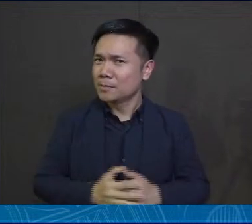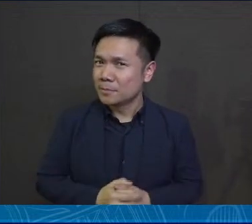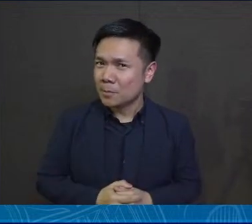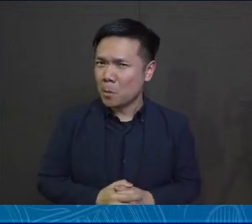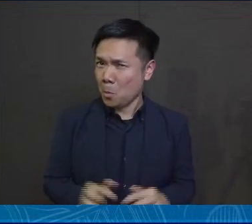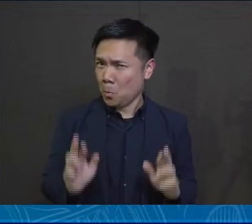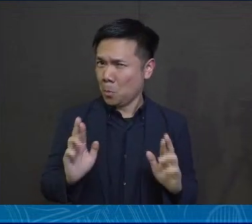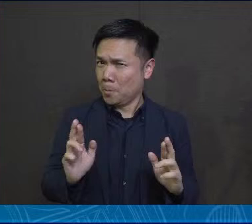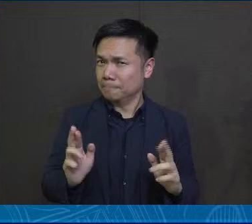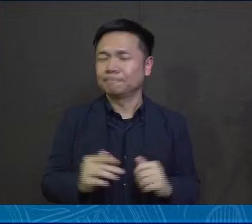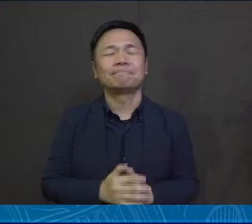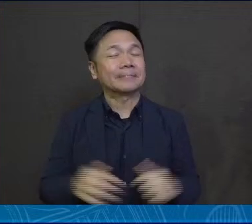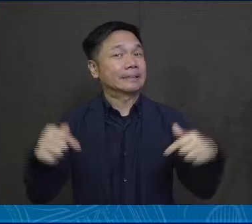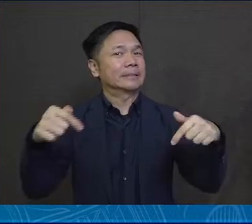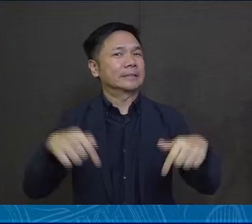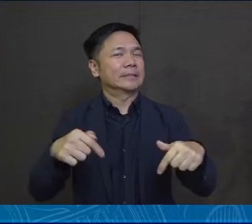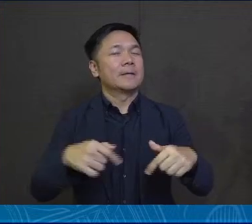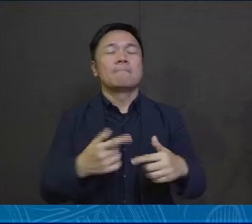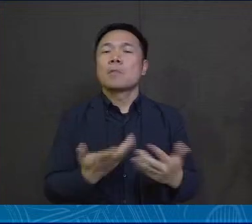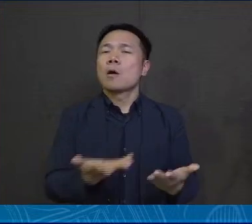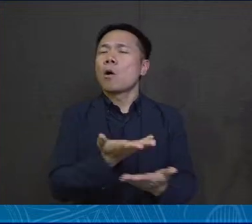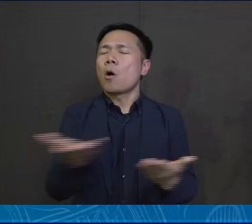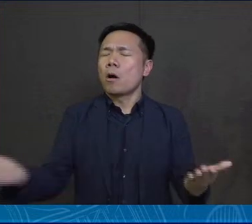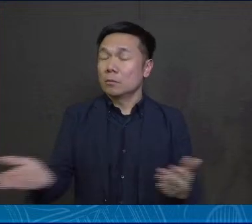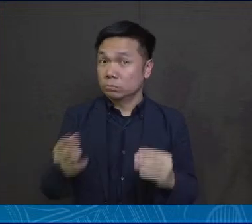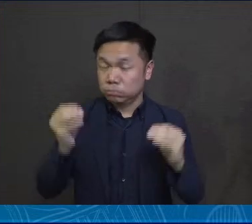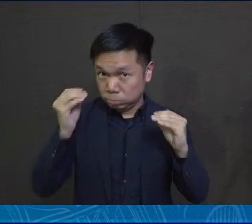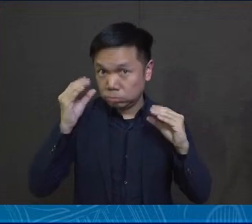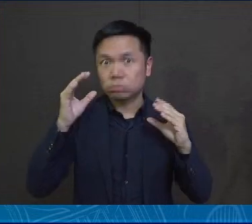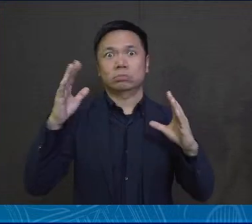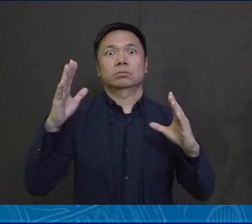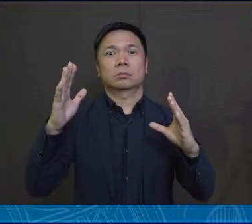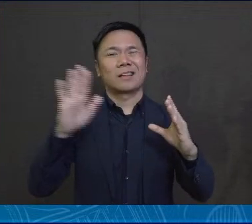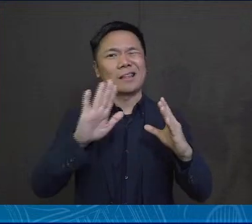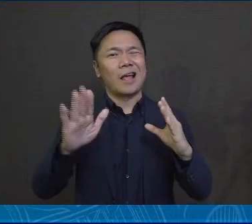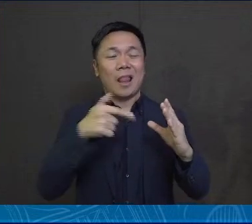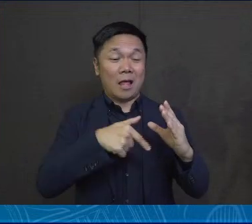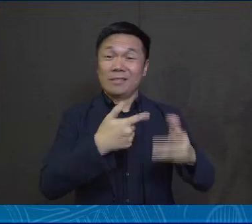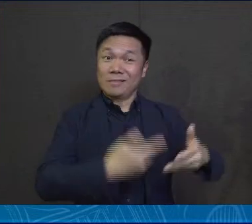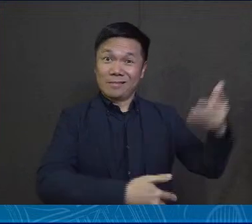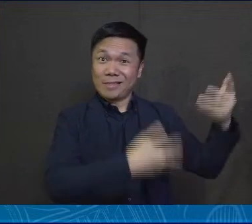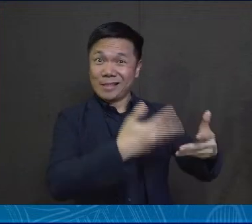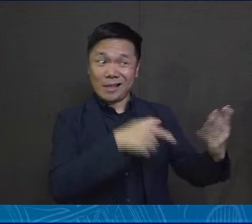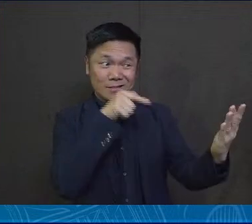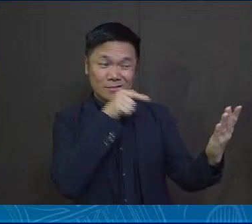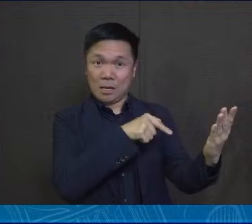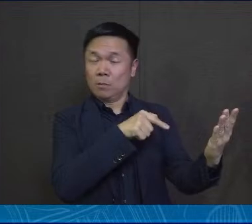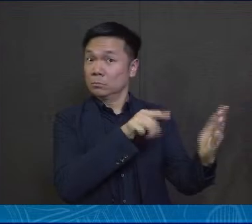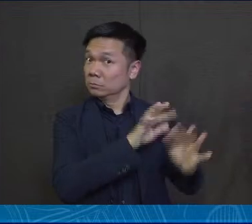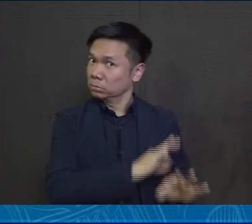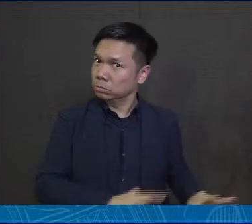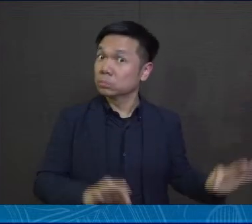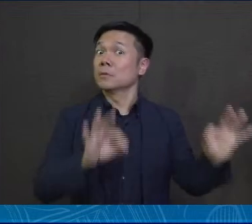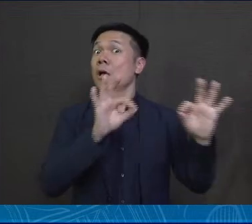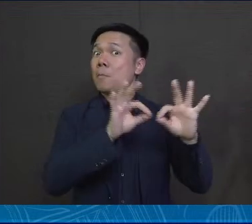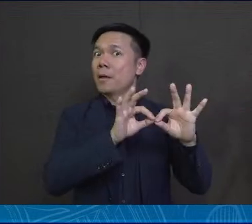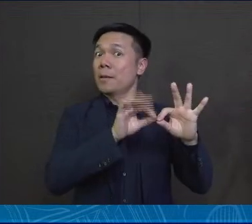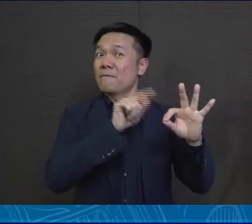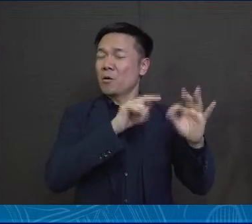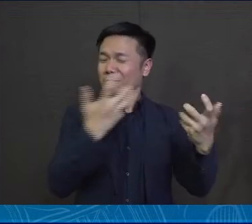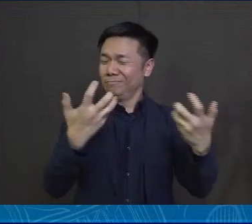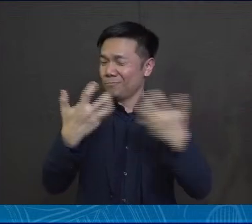this session would emphasize the critical role that data plays in shaping disaster risk reduction